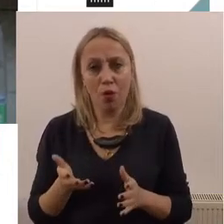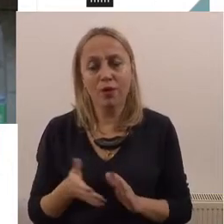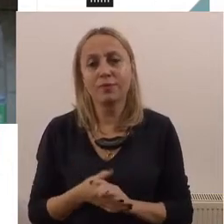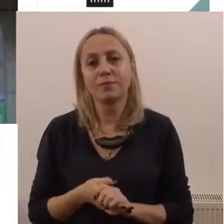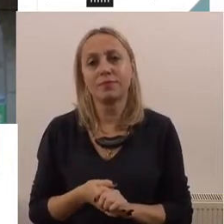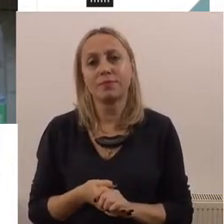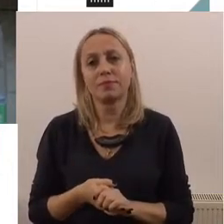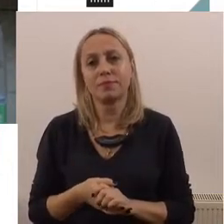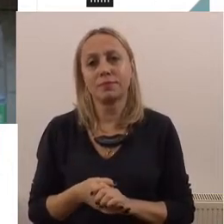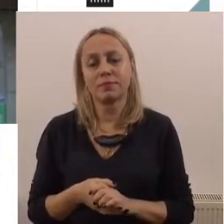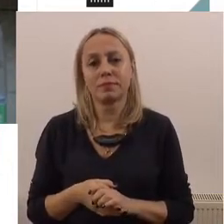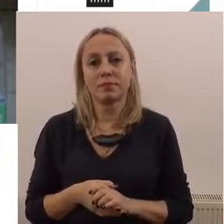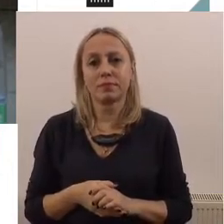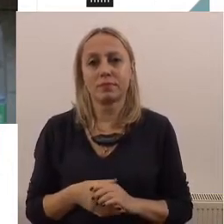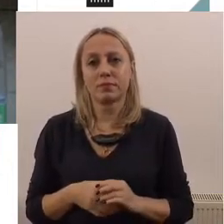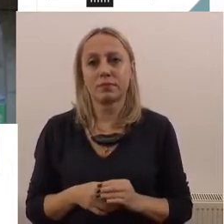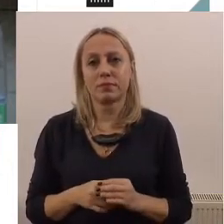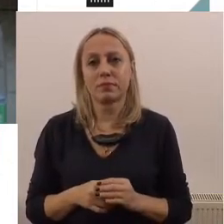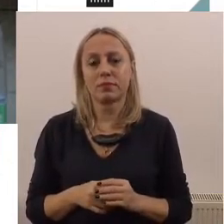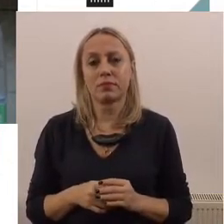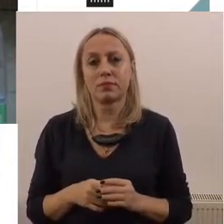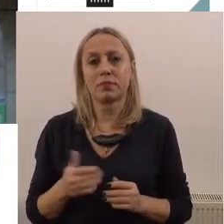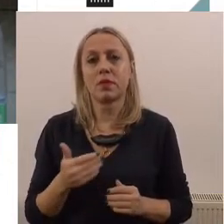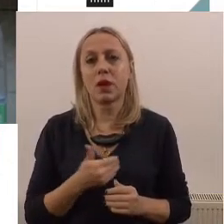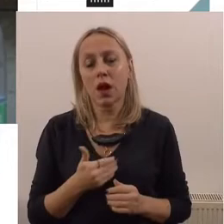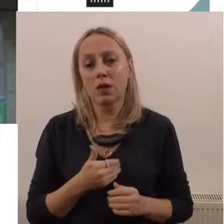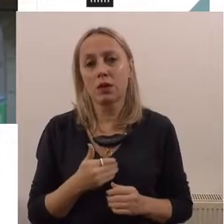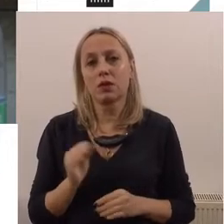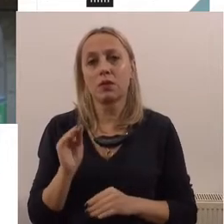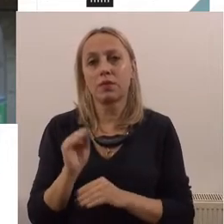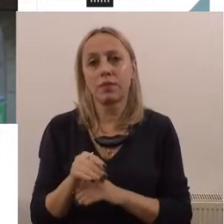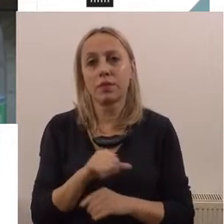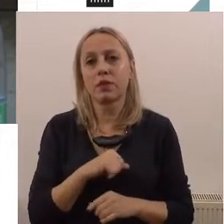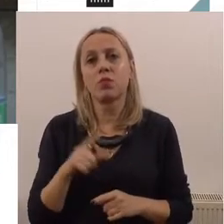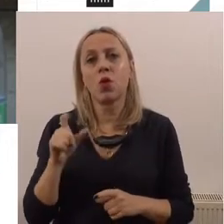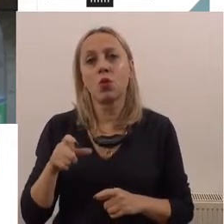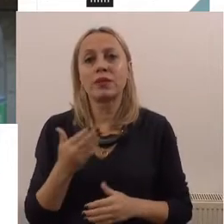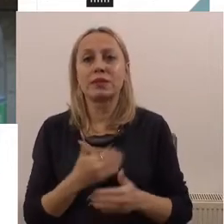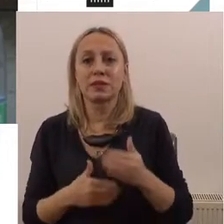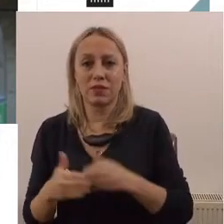it turned out that people with disabilities had a more positive outlook on their life.